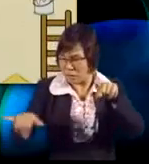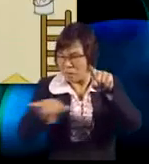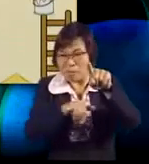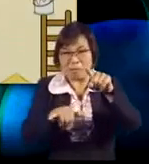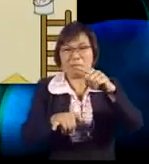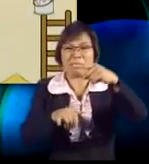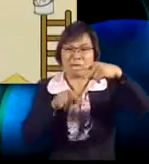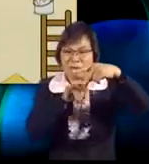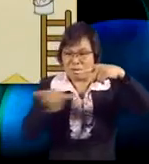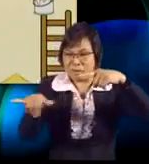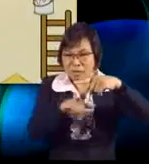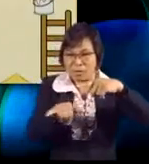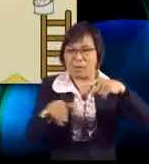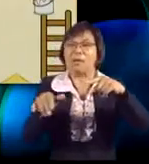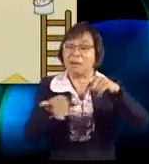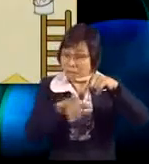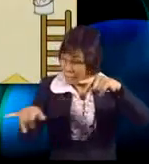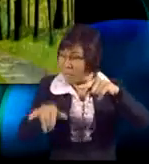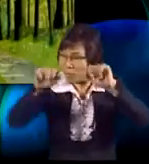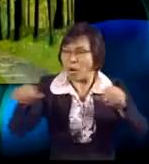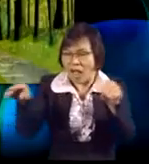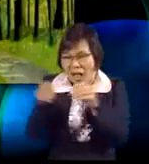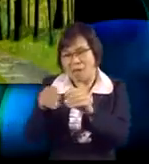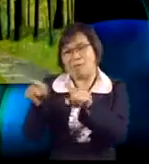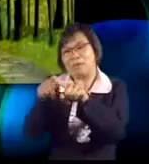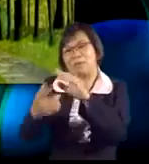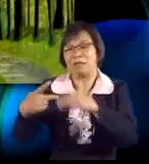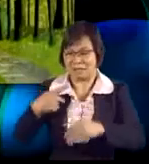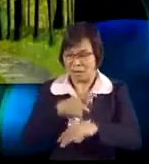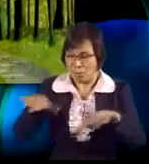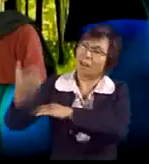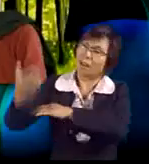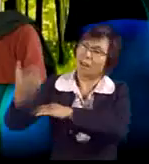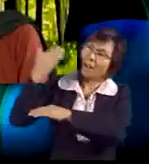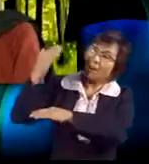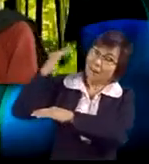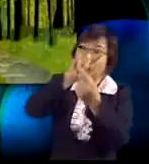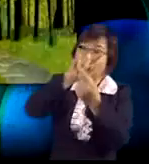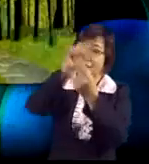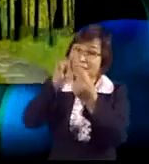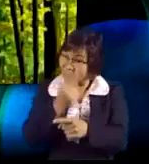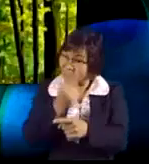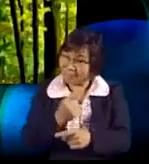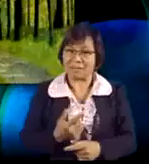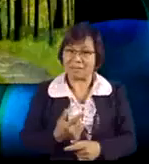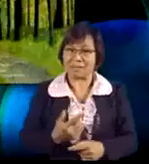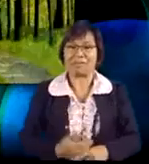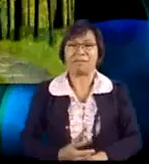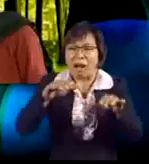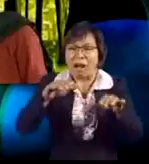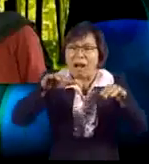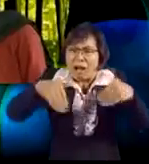same. Oh, so if the denominators are the same, we can add the numerators like we did earlier.